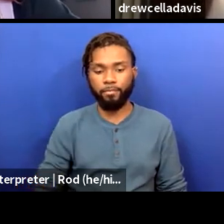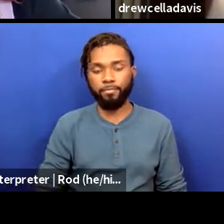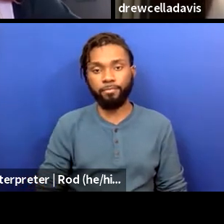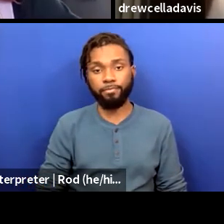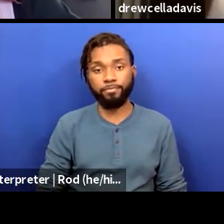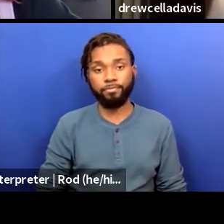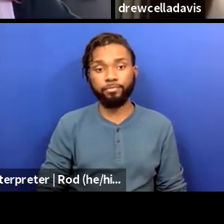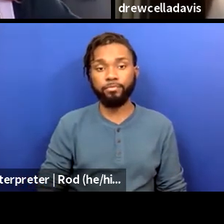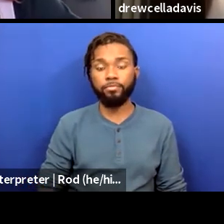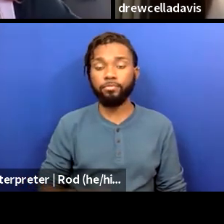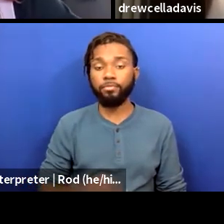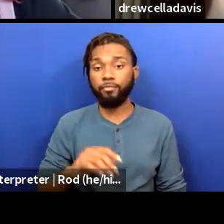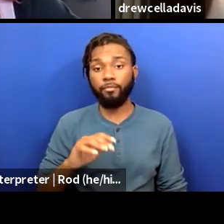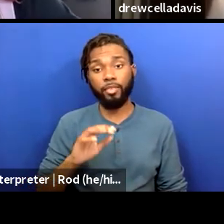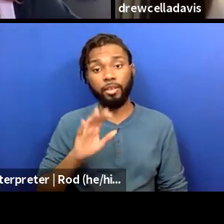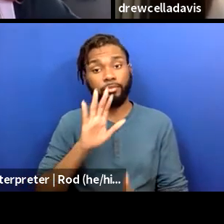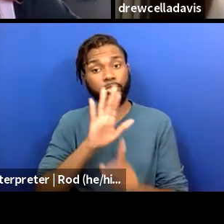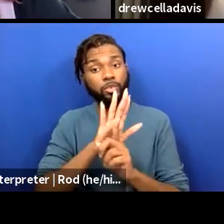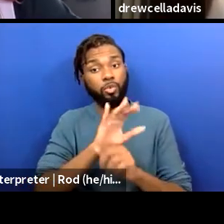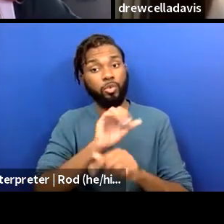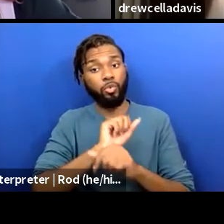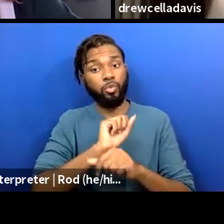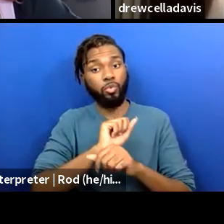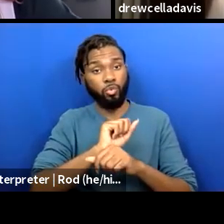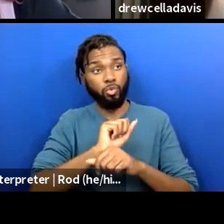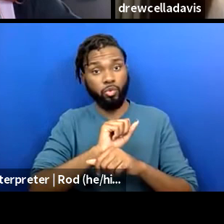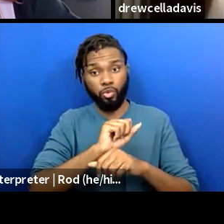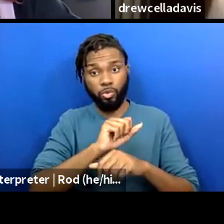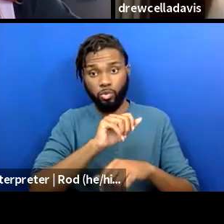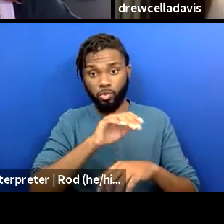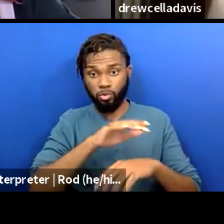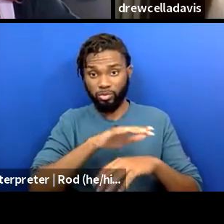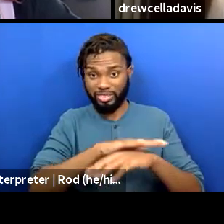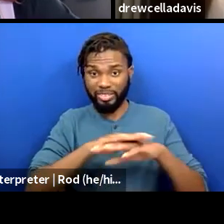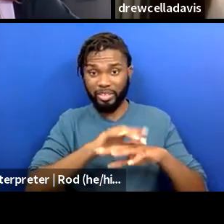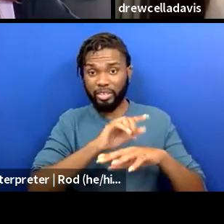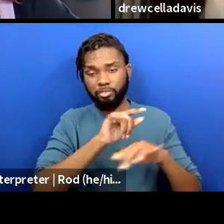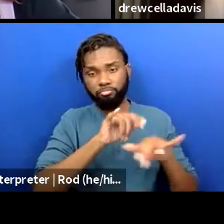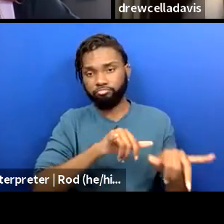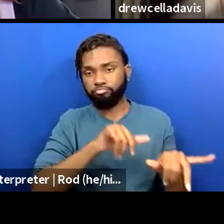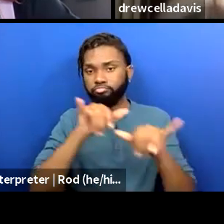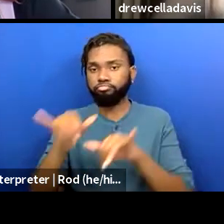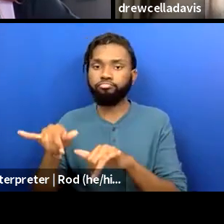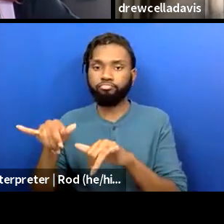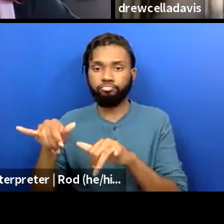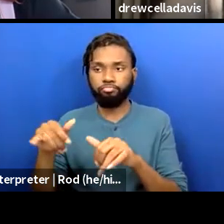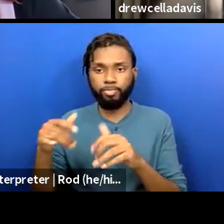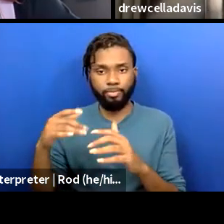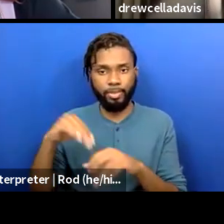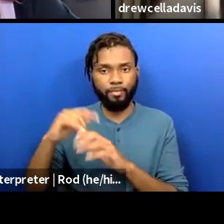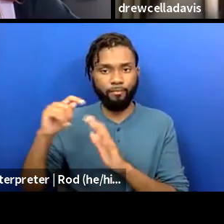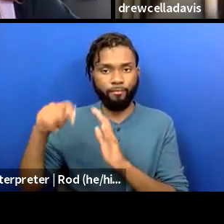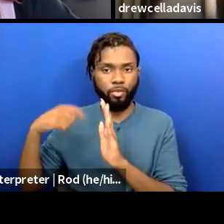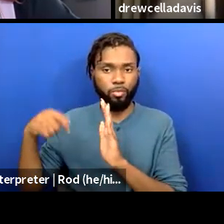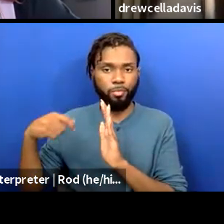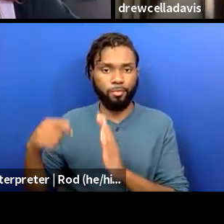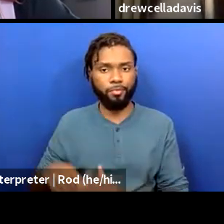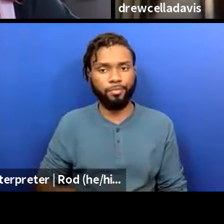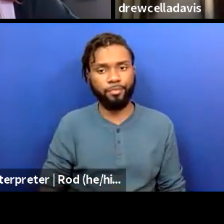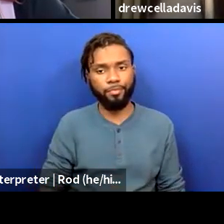on stage became their work in film. And